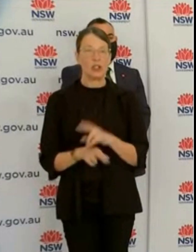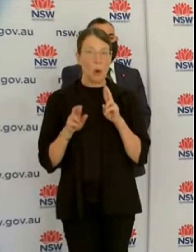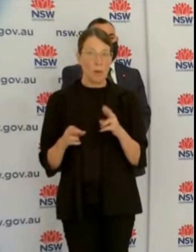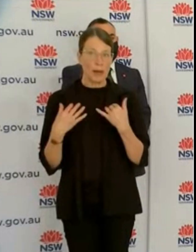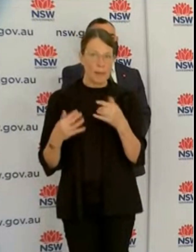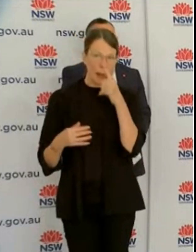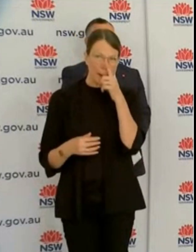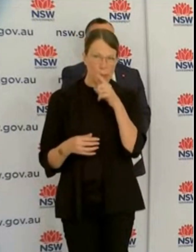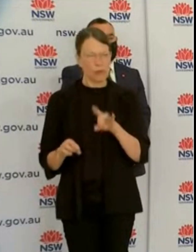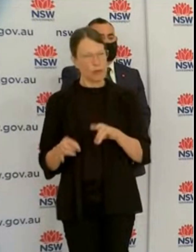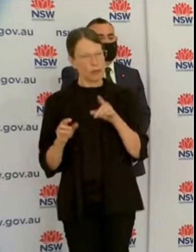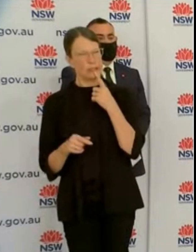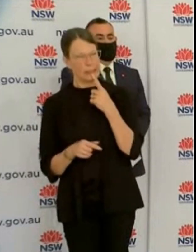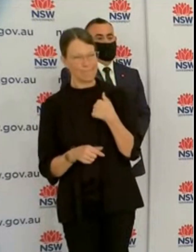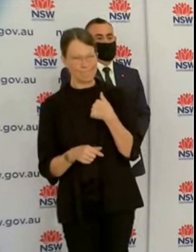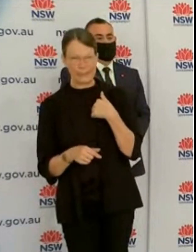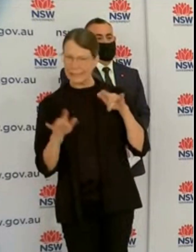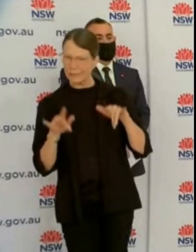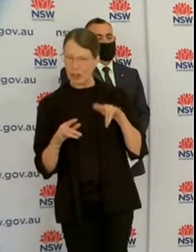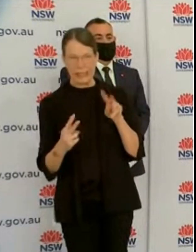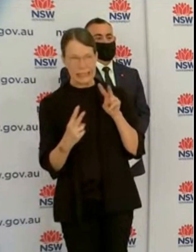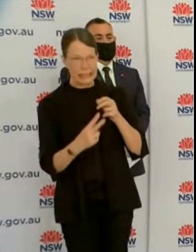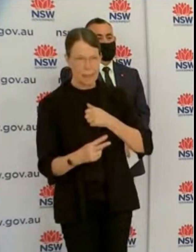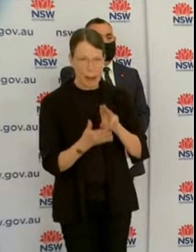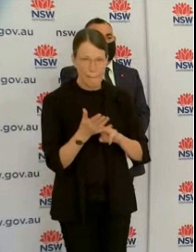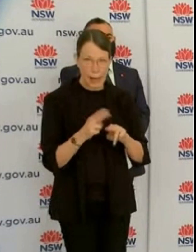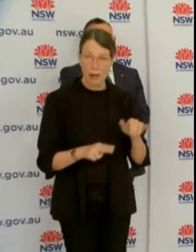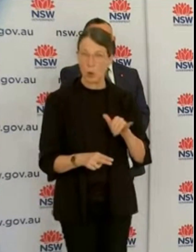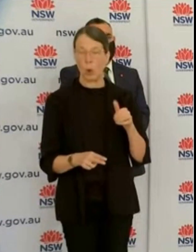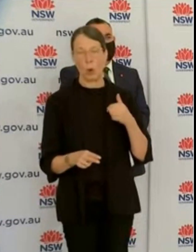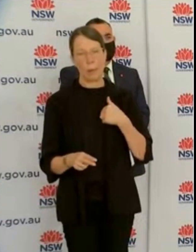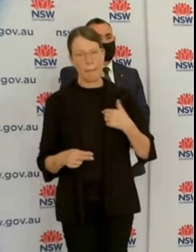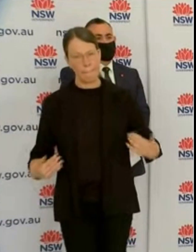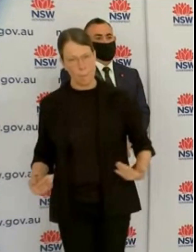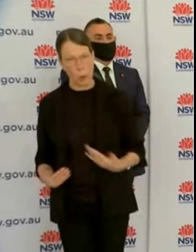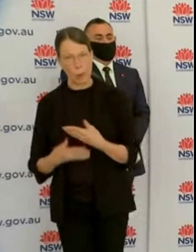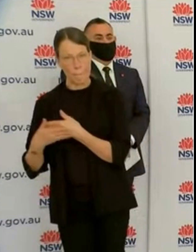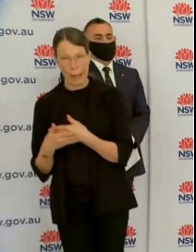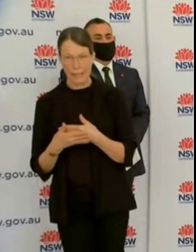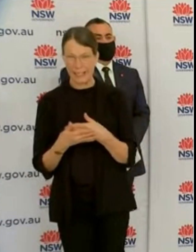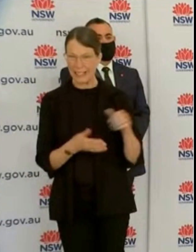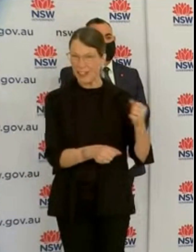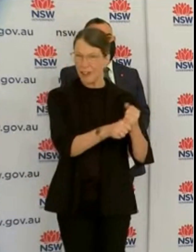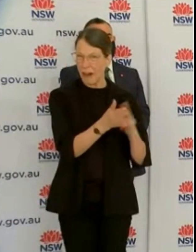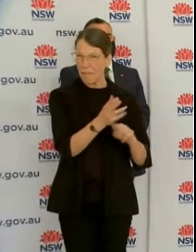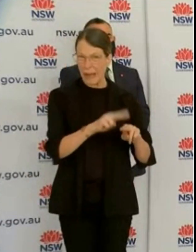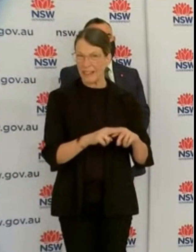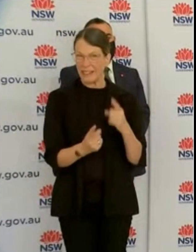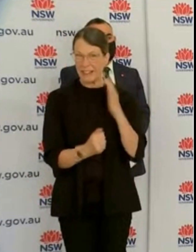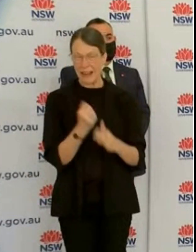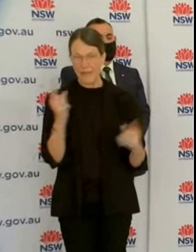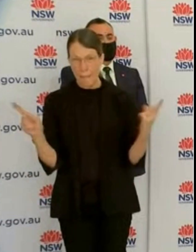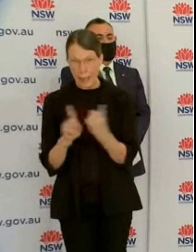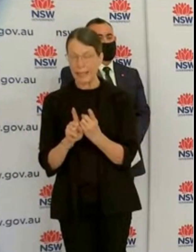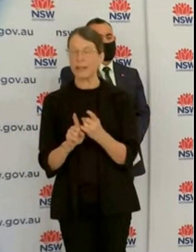my parents, or my parents haven't seen my child ever. And I think the public will start really speaking up and